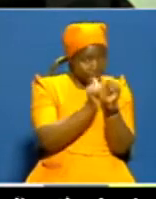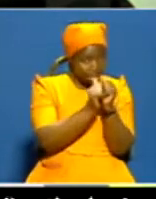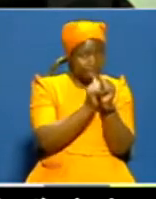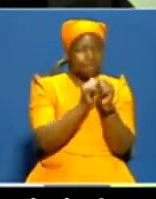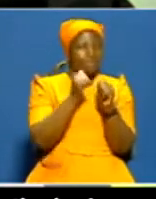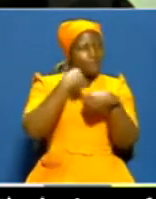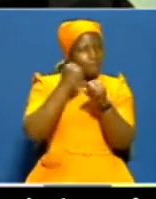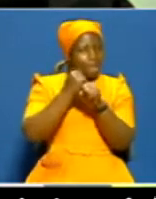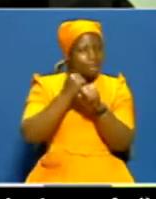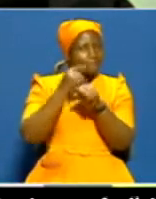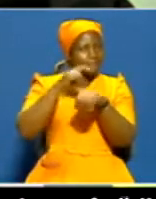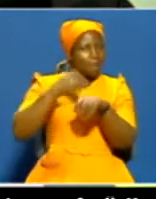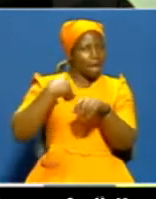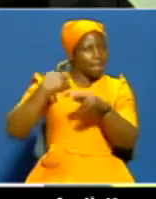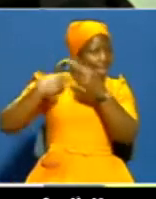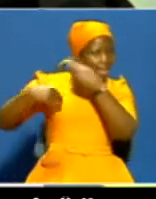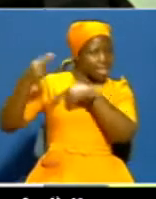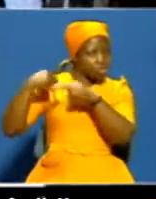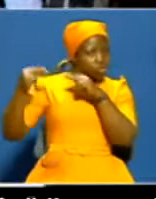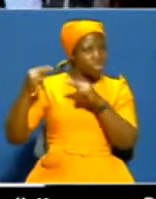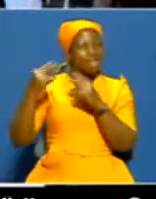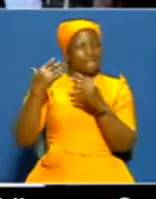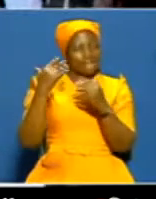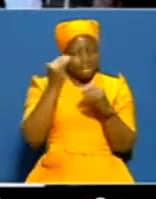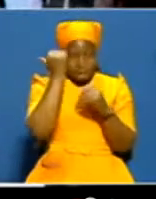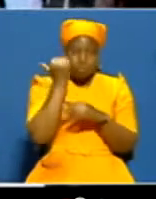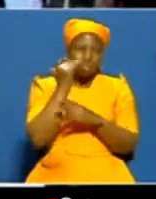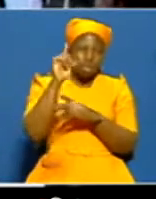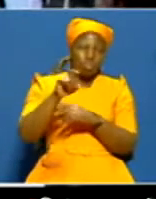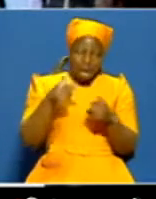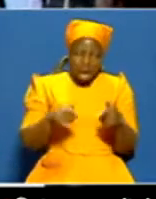this country to slide back.